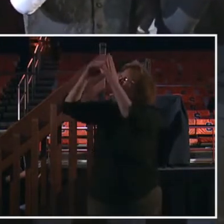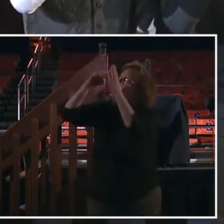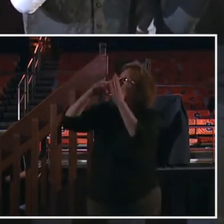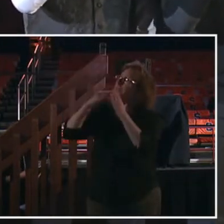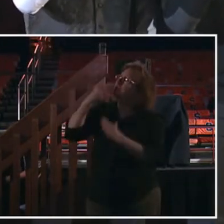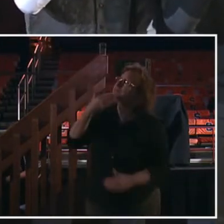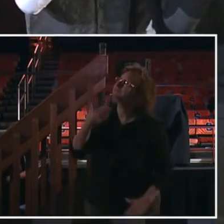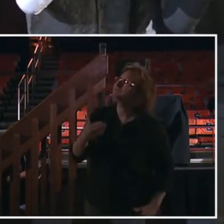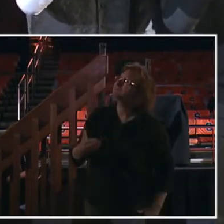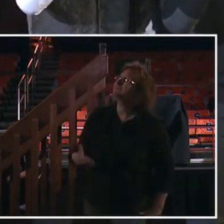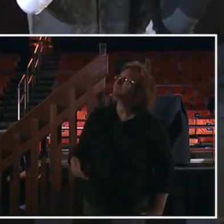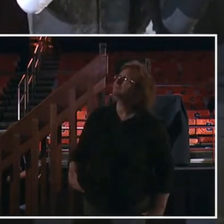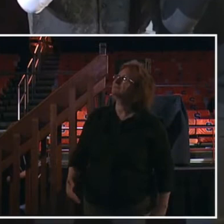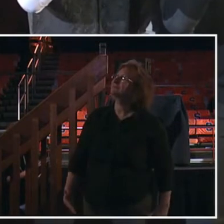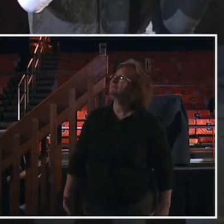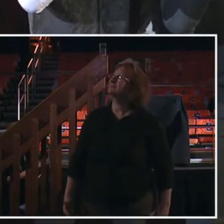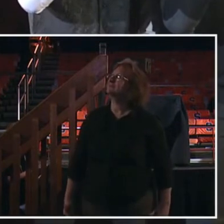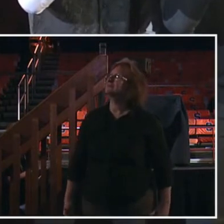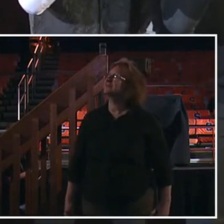good to me.